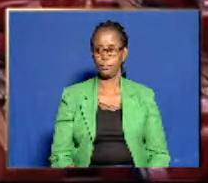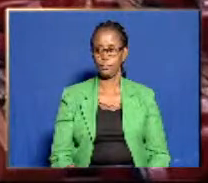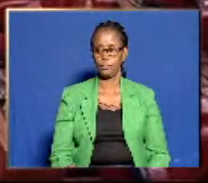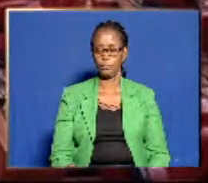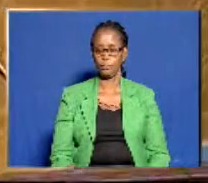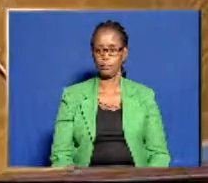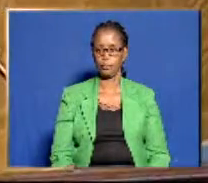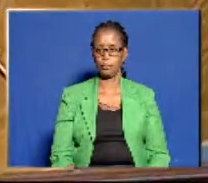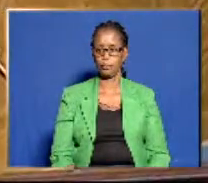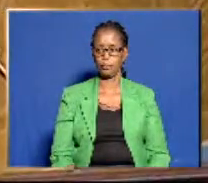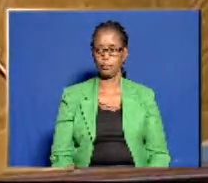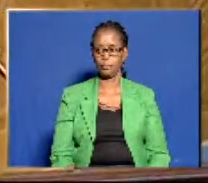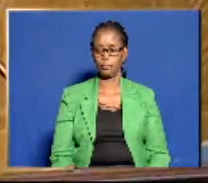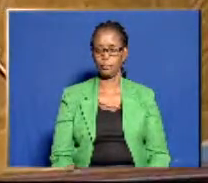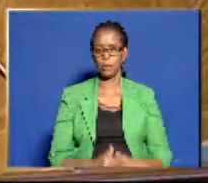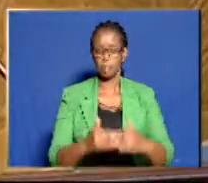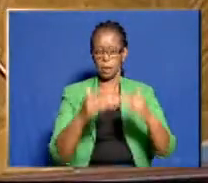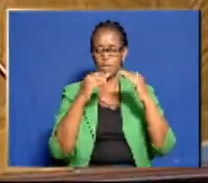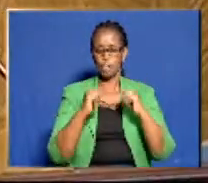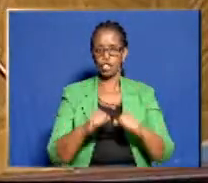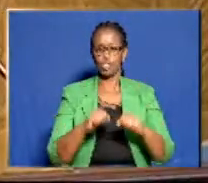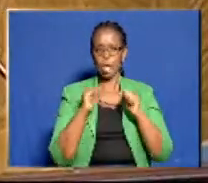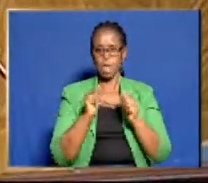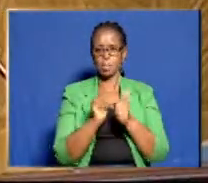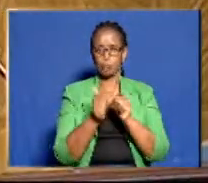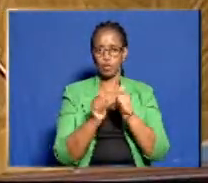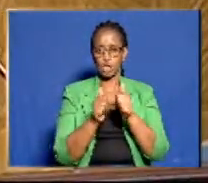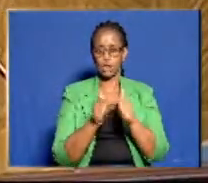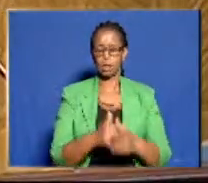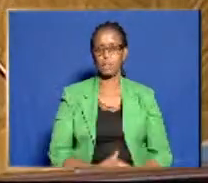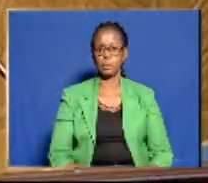The next is Chair for Sports.